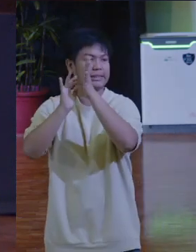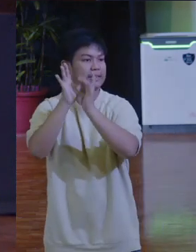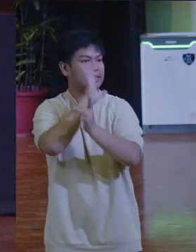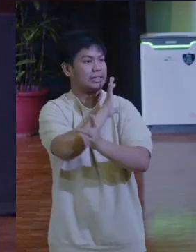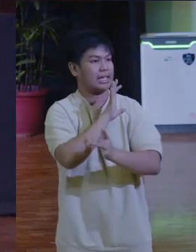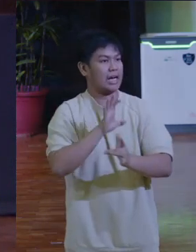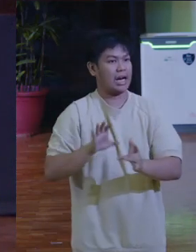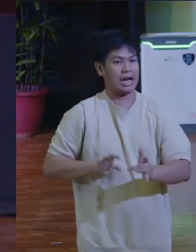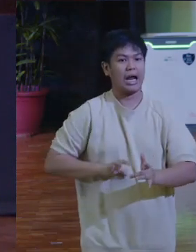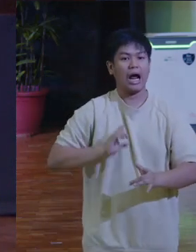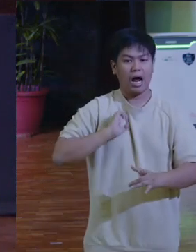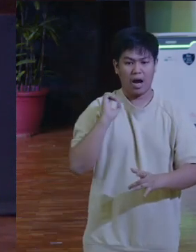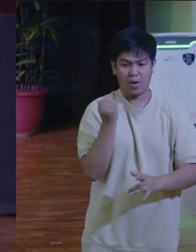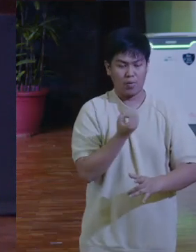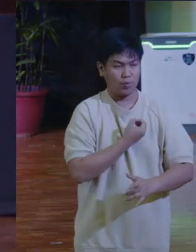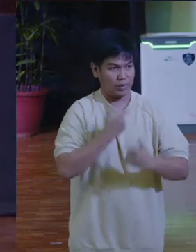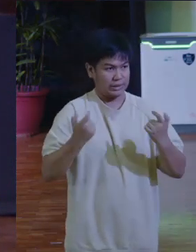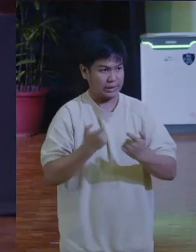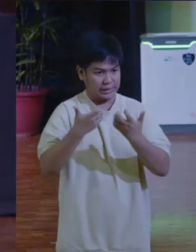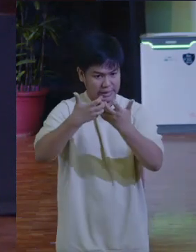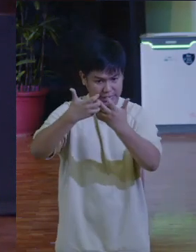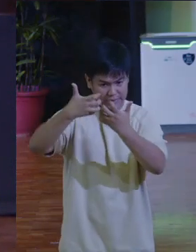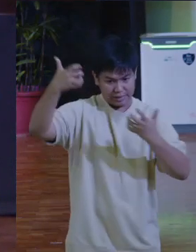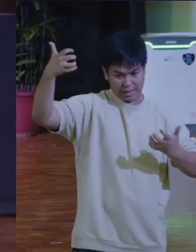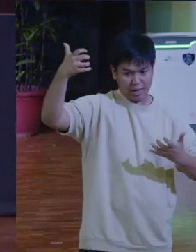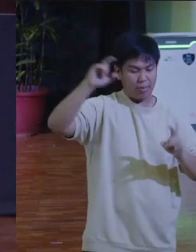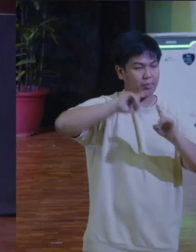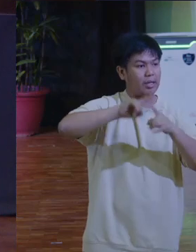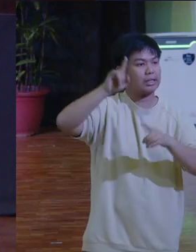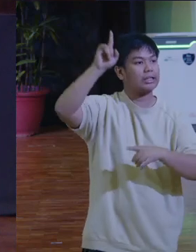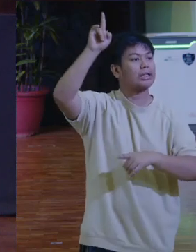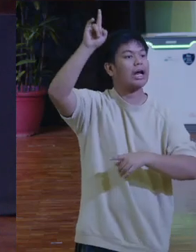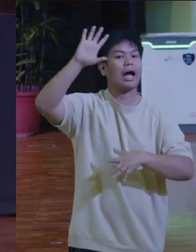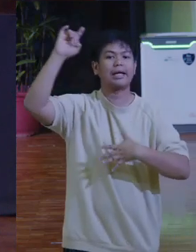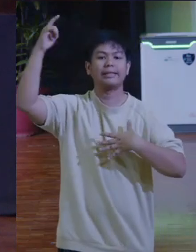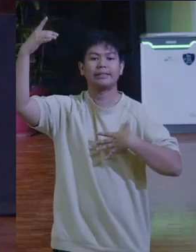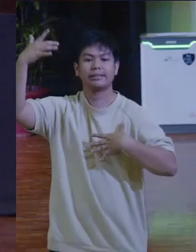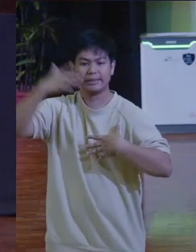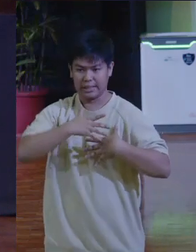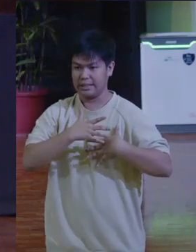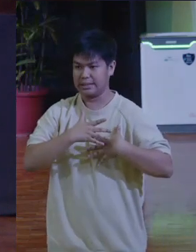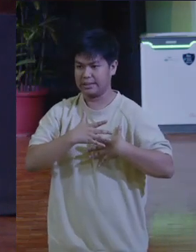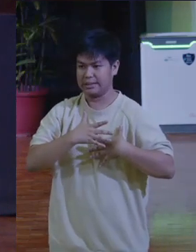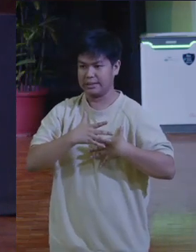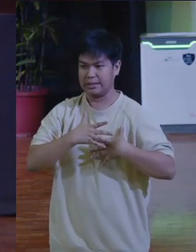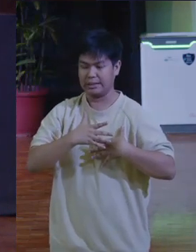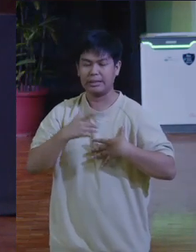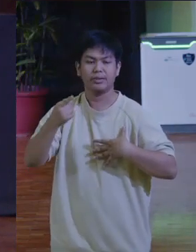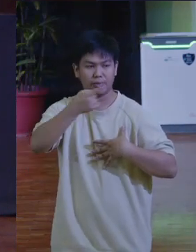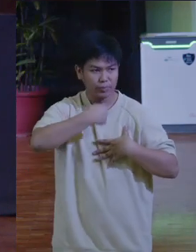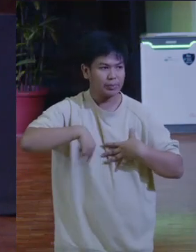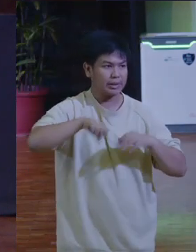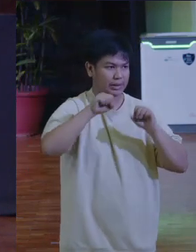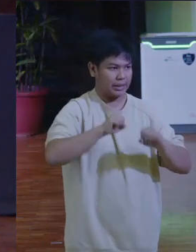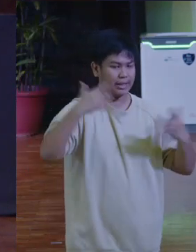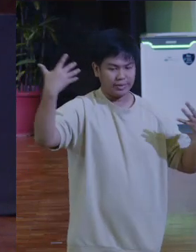sa ating pagkakasala. Ayon sa kanyang kagandaang loob, tayo ay maaaring